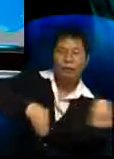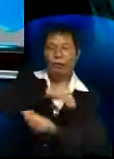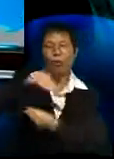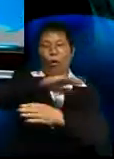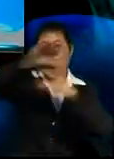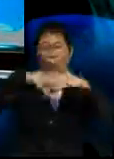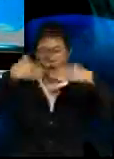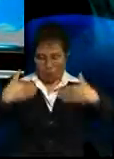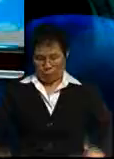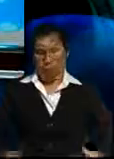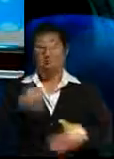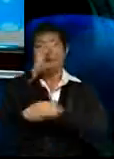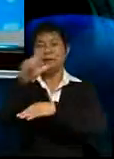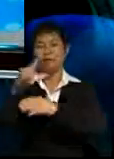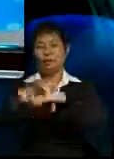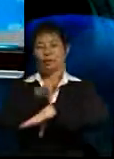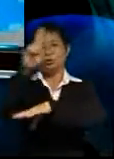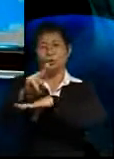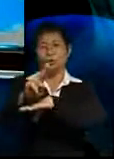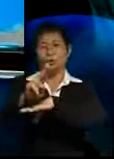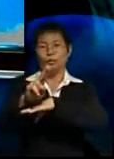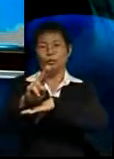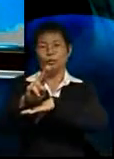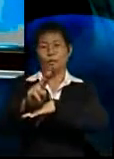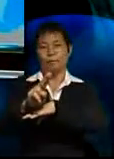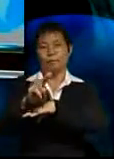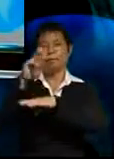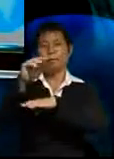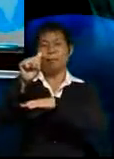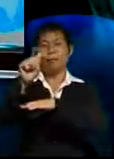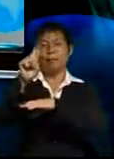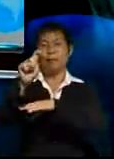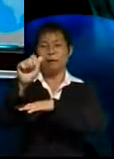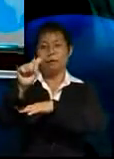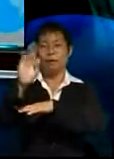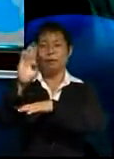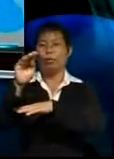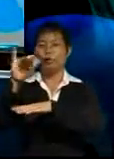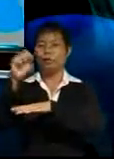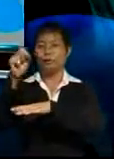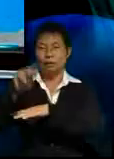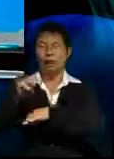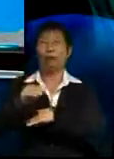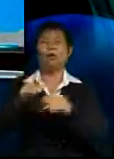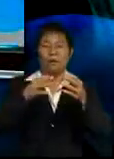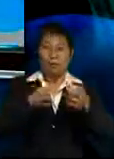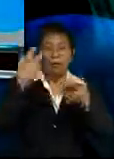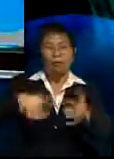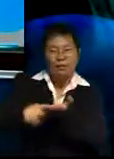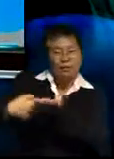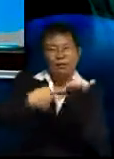to all the body cells and used in metabolism. We have discussed absorption. Now let's move